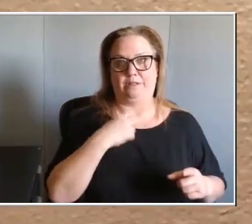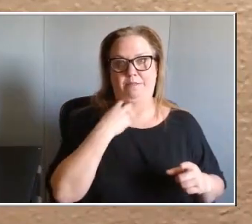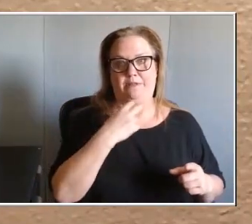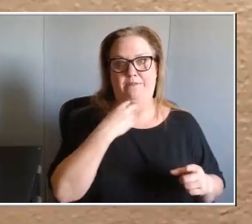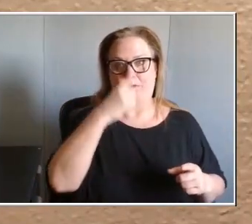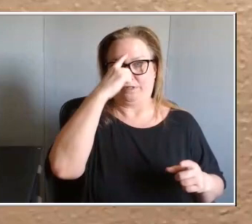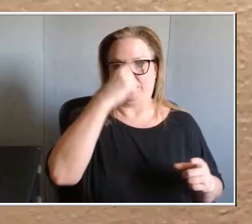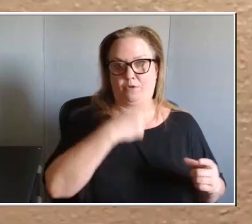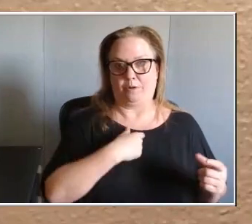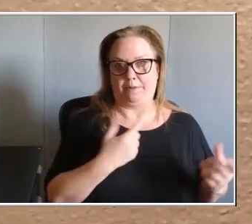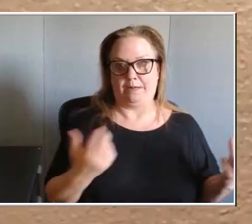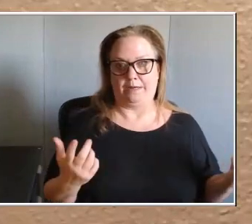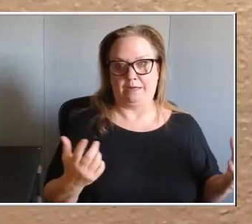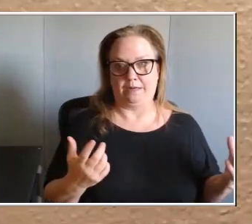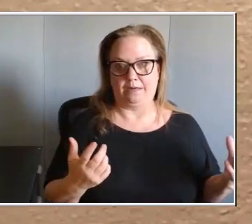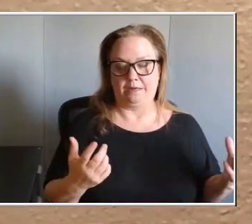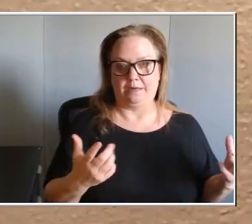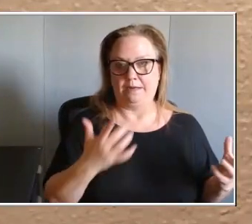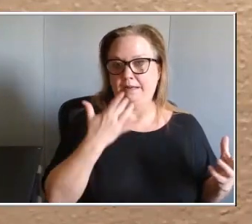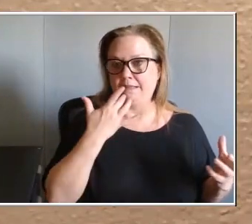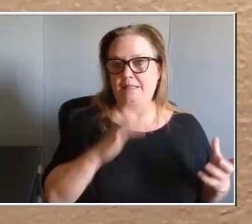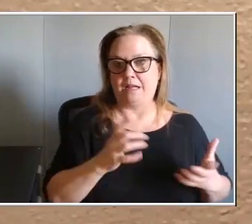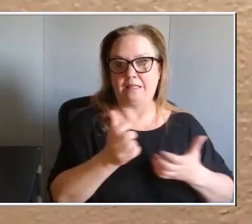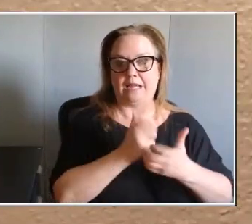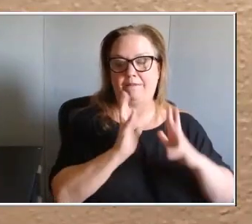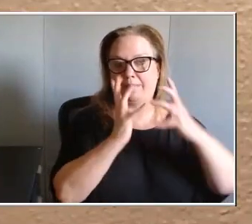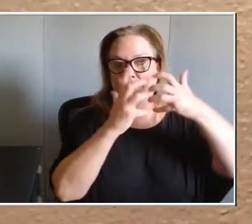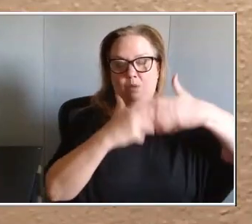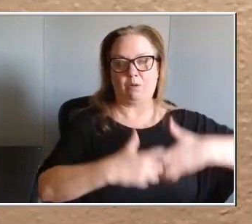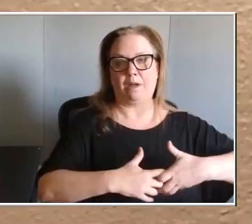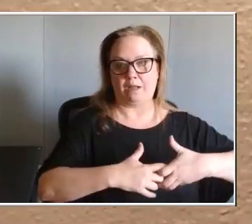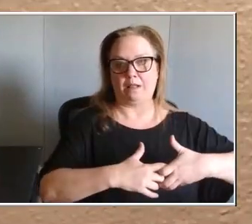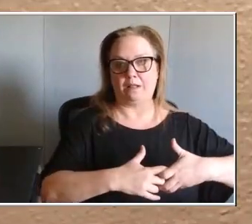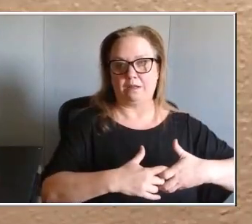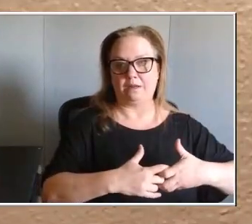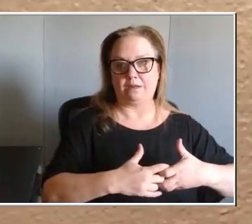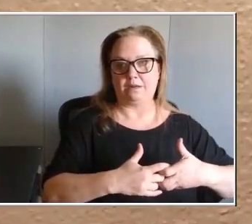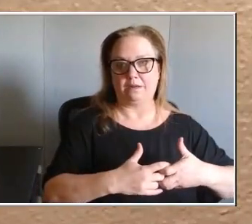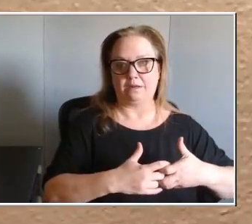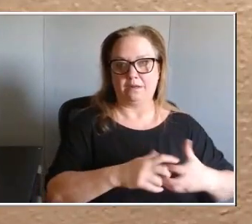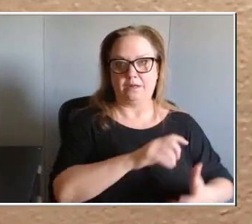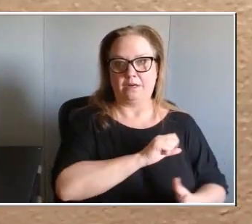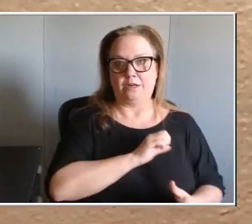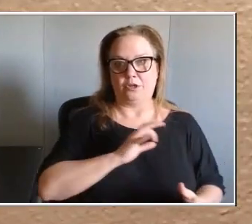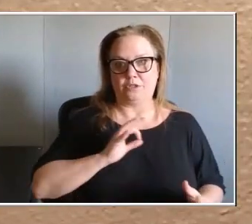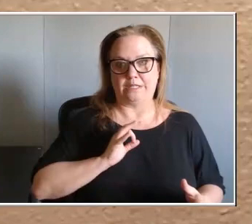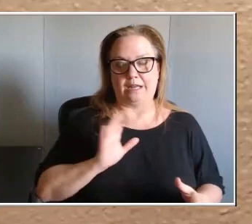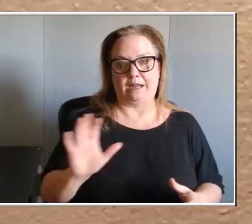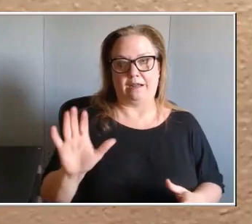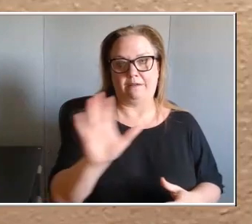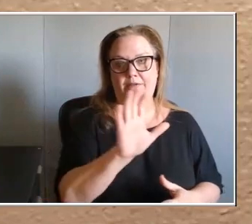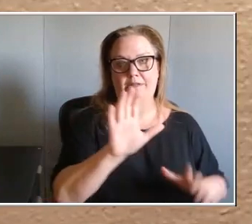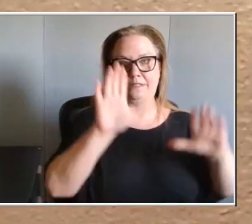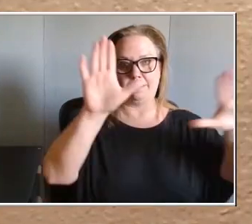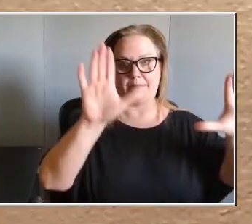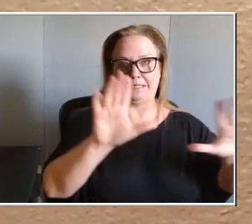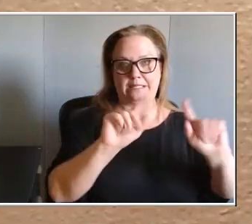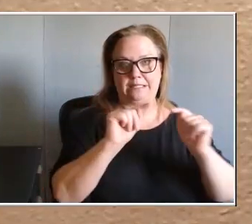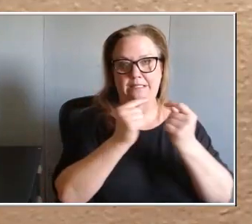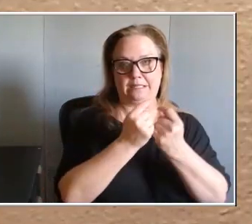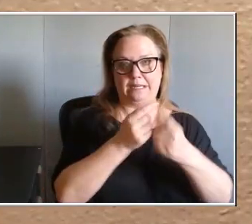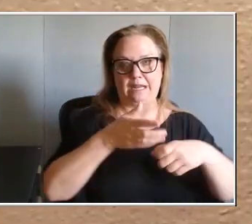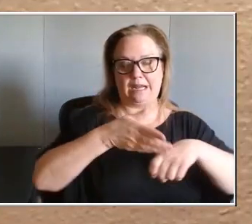for me. But like I said, luckily everything went well. Like I said, your staff, and there was an amazing team.